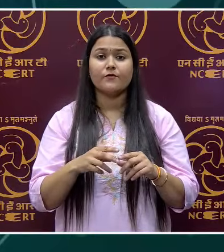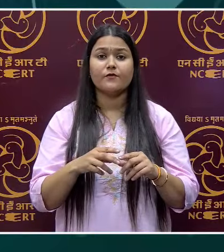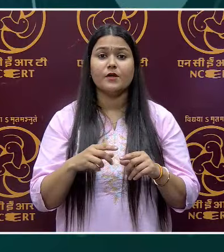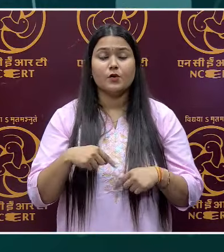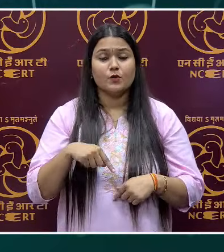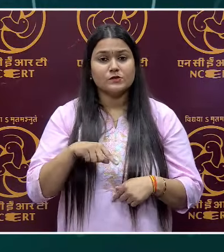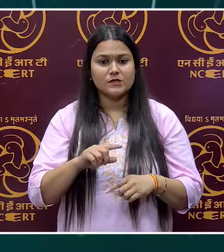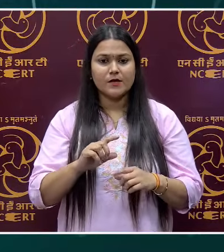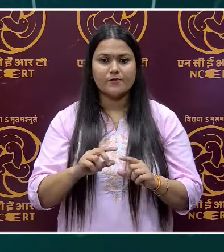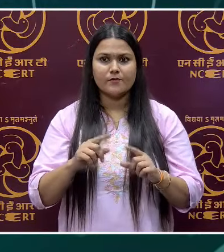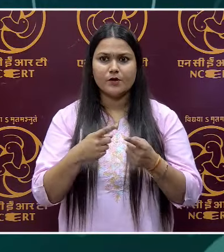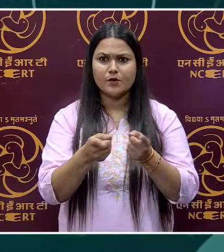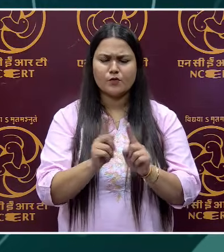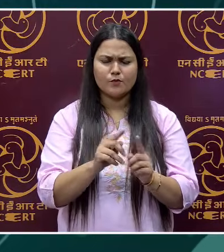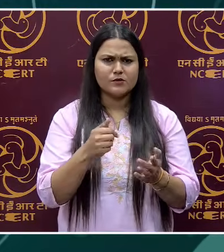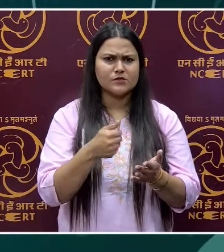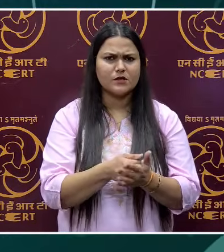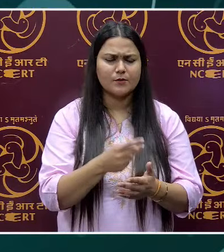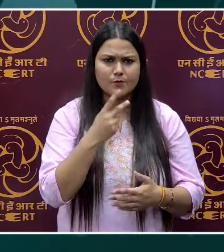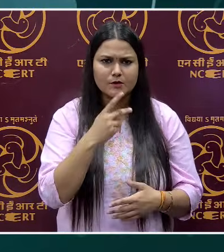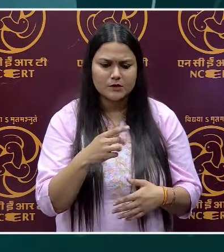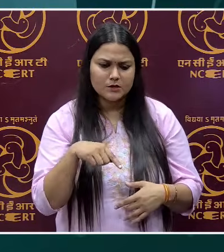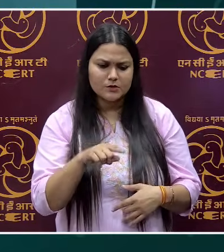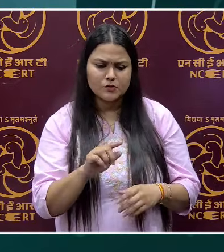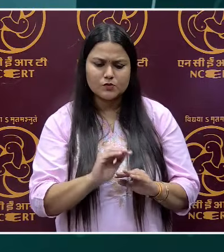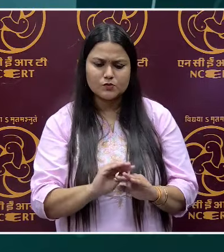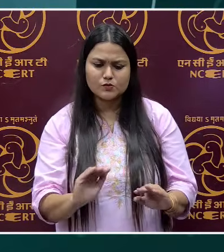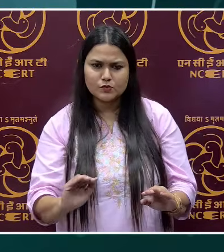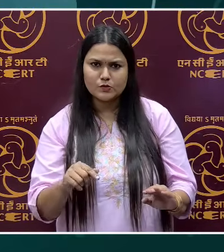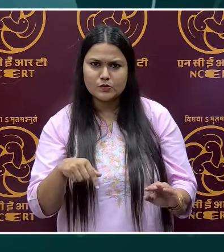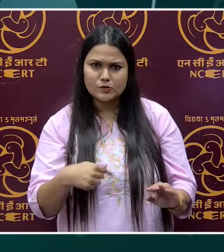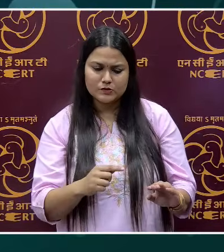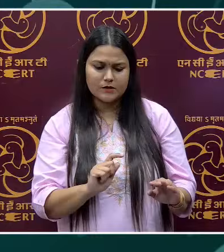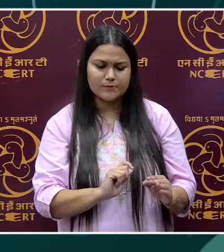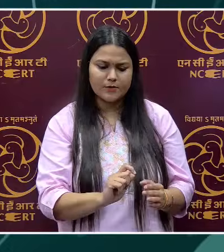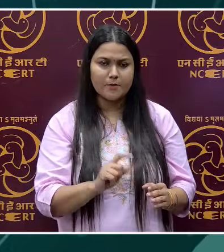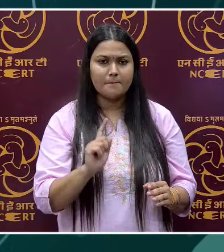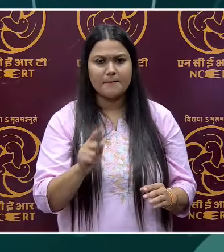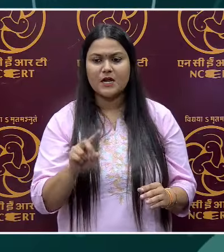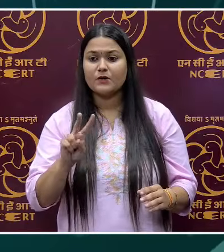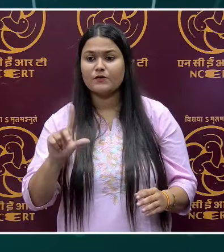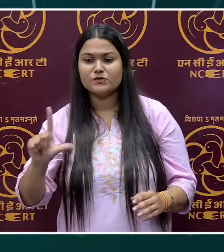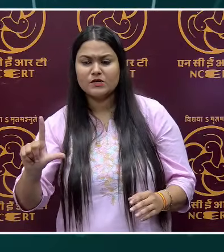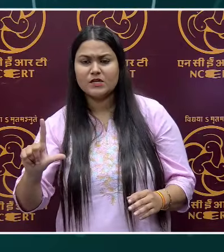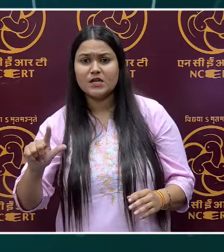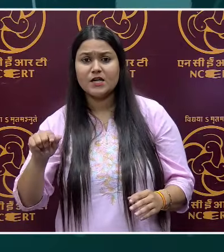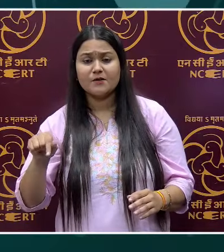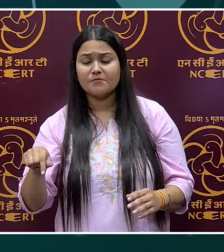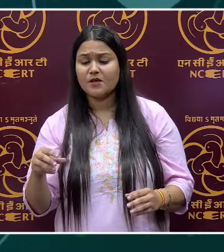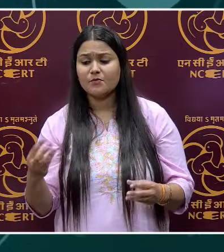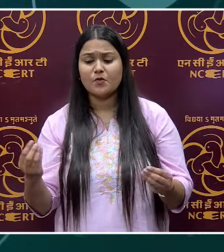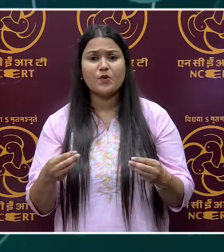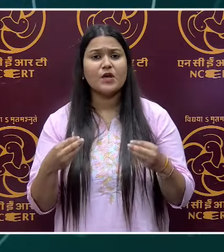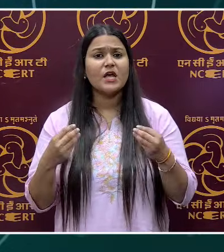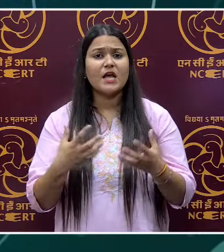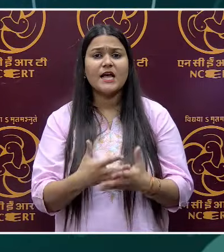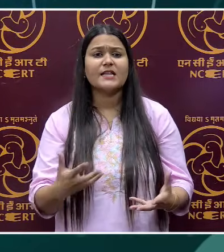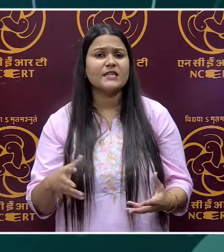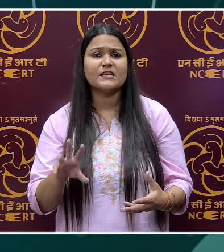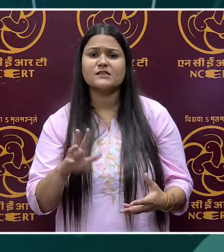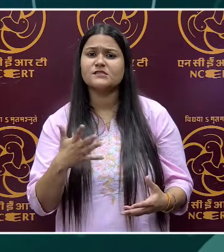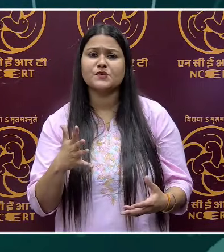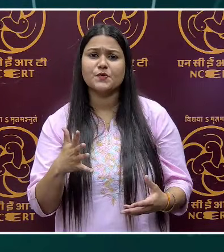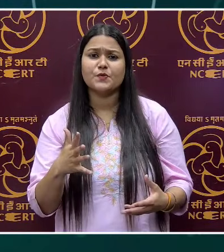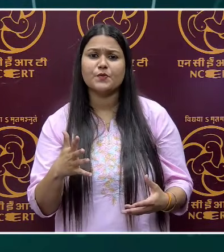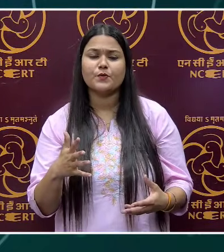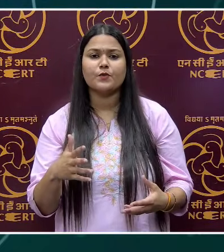students want to perform, but here no material is required in virtual lab. This is the good thing. Method of construction is